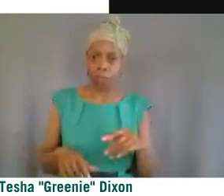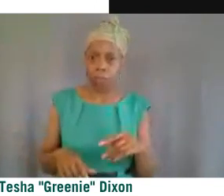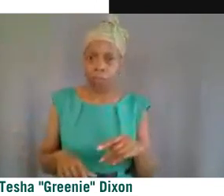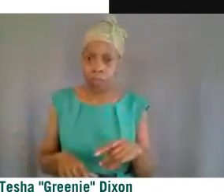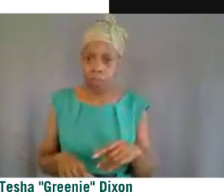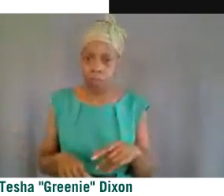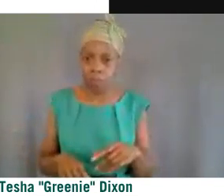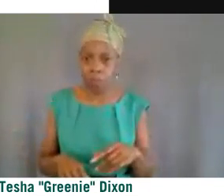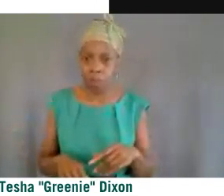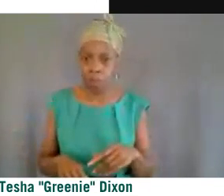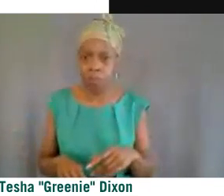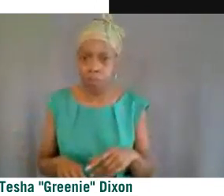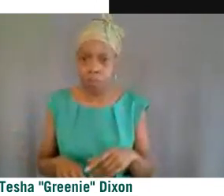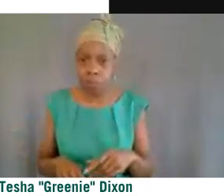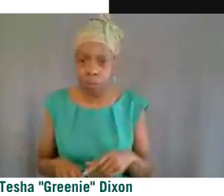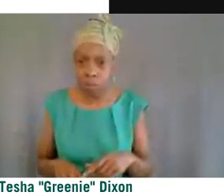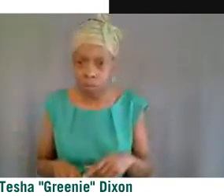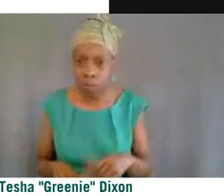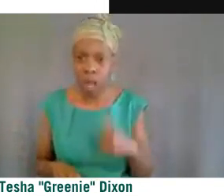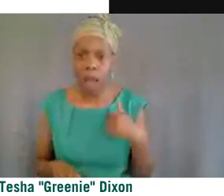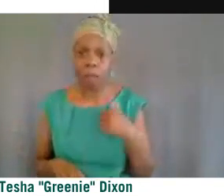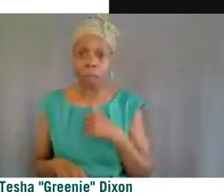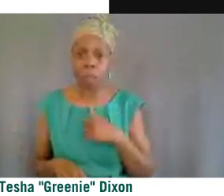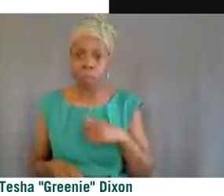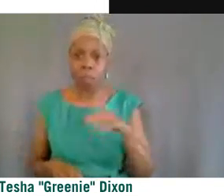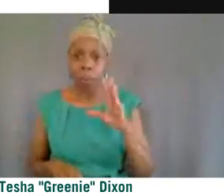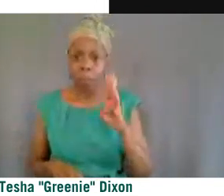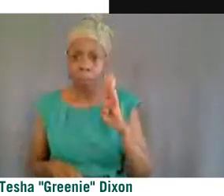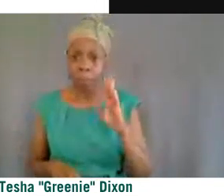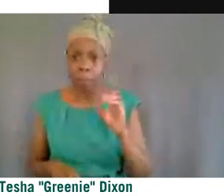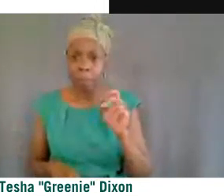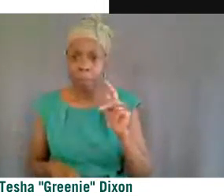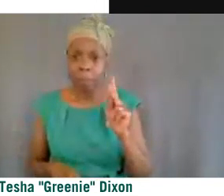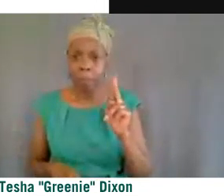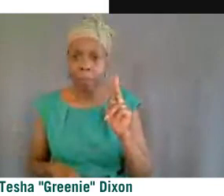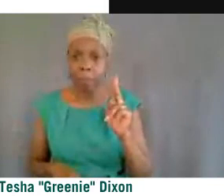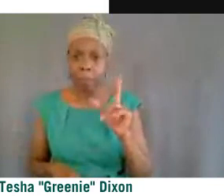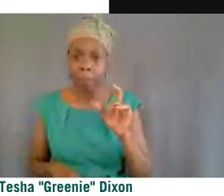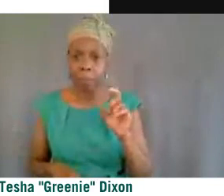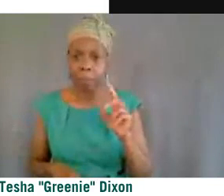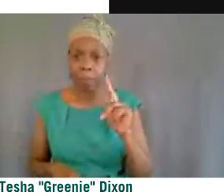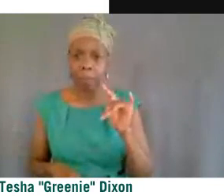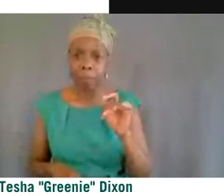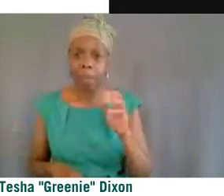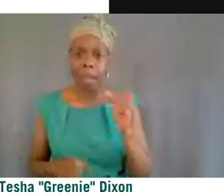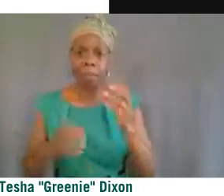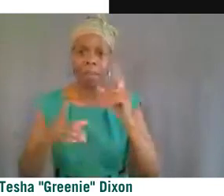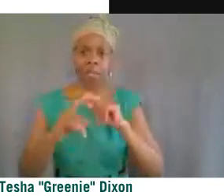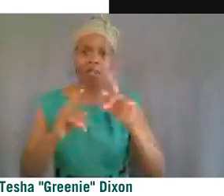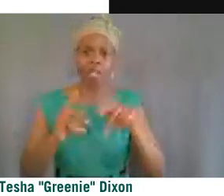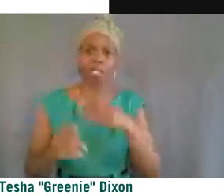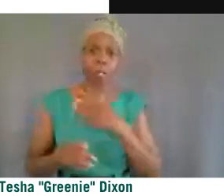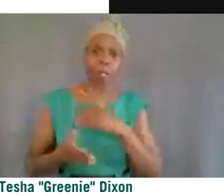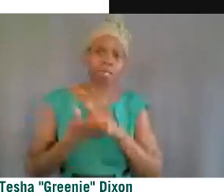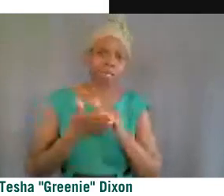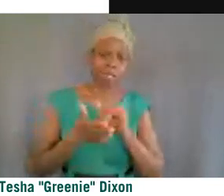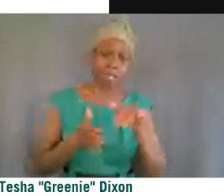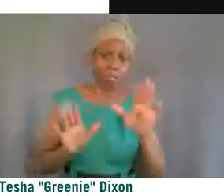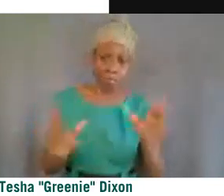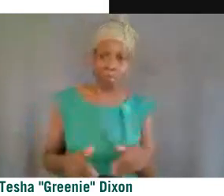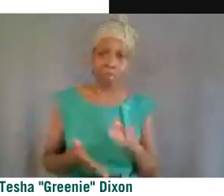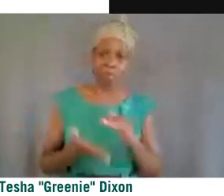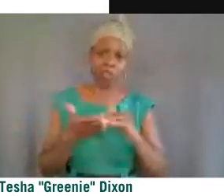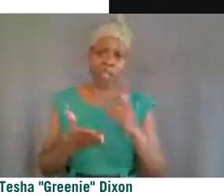part of it. Oh, I apologize. So botulinum toxin, because there are many. So I will please erase. Forget I ever said